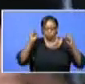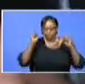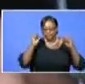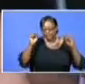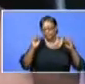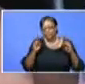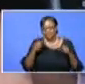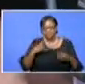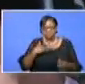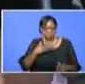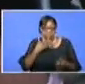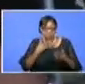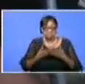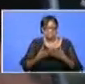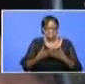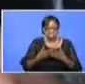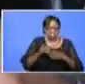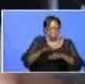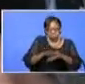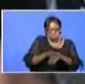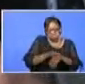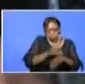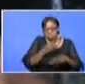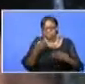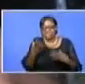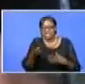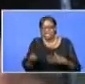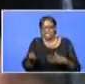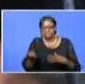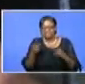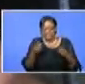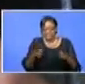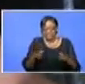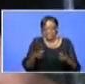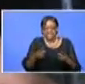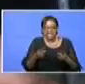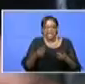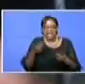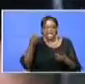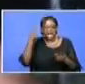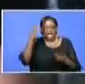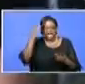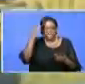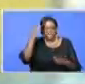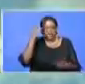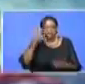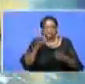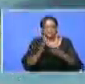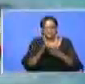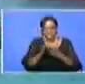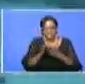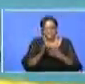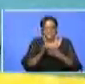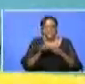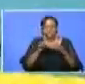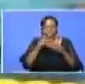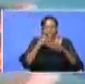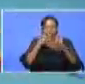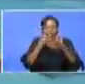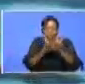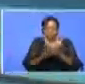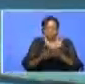pretty good. I felt smooth and fast in the water, and I was excited because I knew that I was going in a good